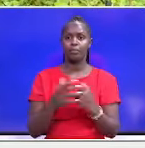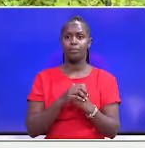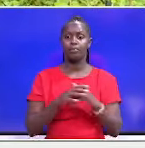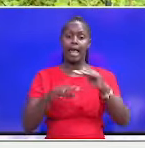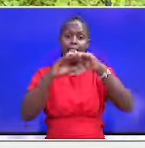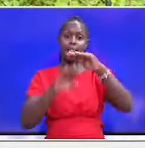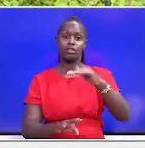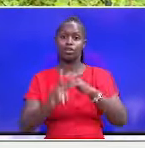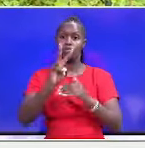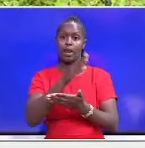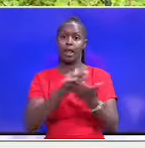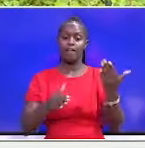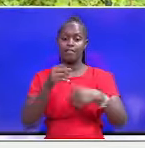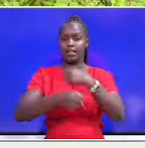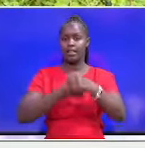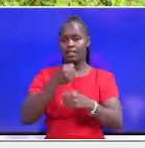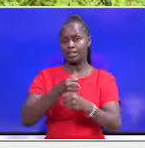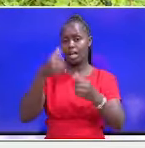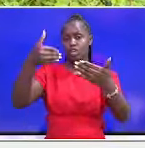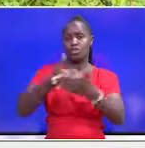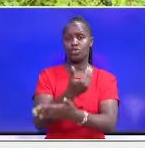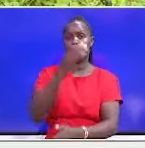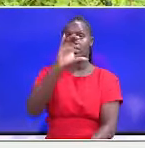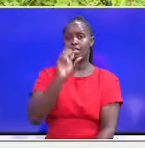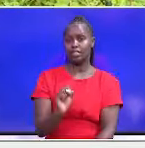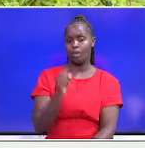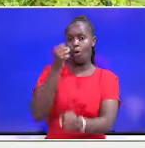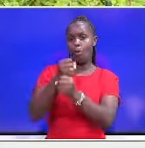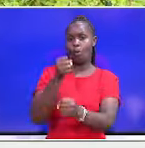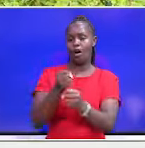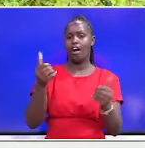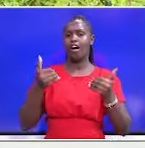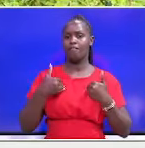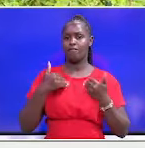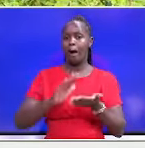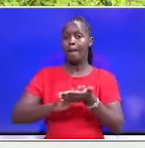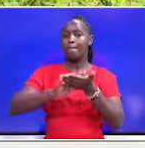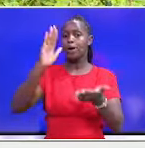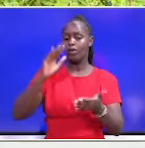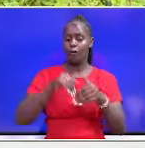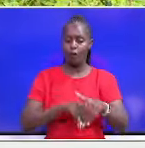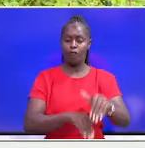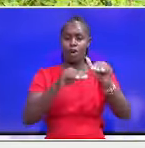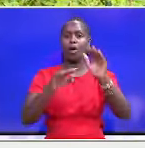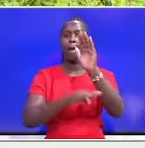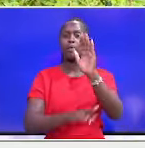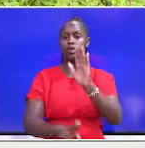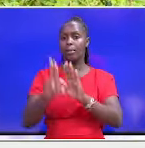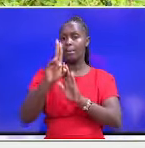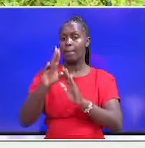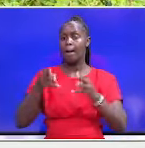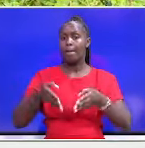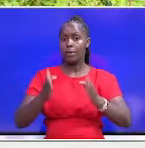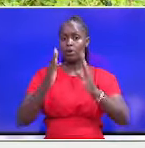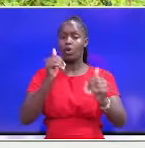go, the new cabinet secretaries will have a huge task to play, more importantly to conform to the bottom-up economic model, which was President William